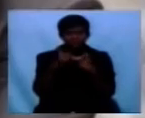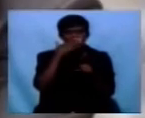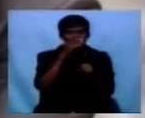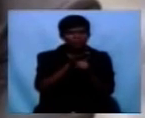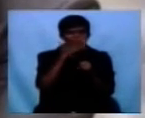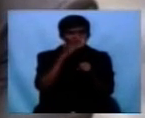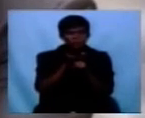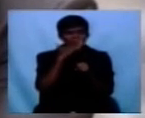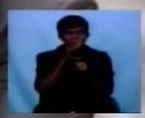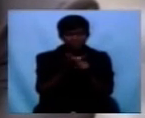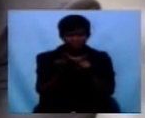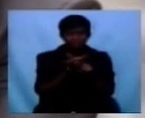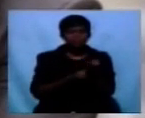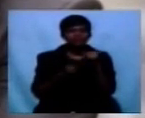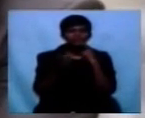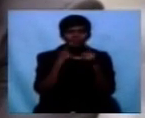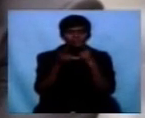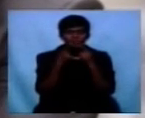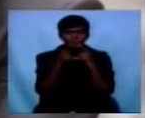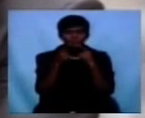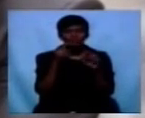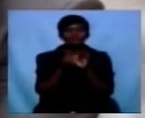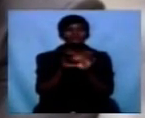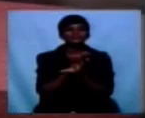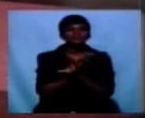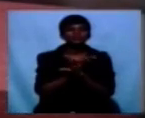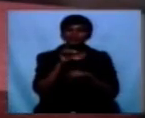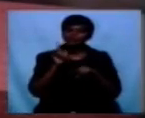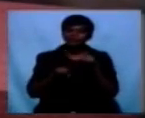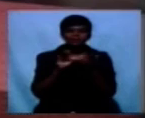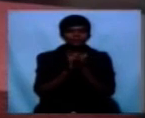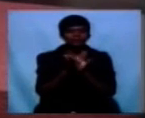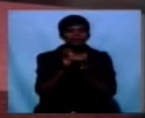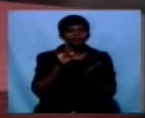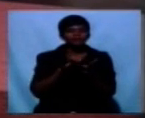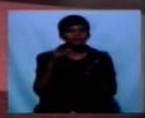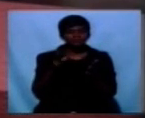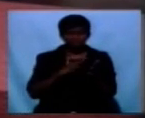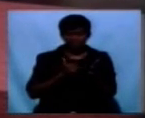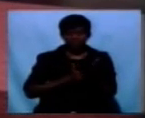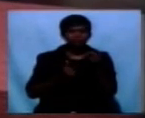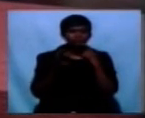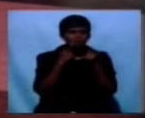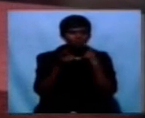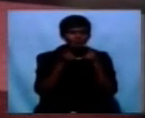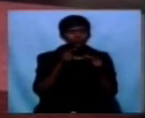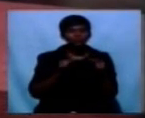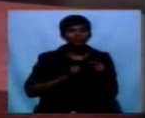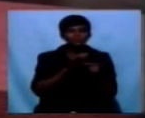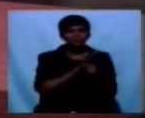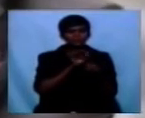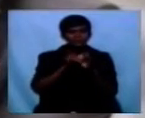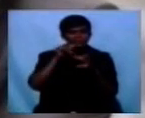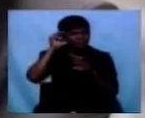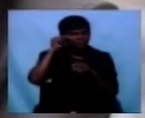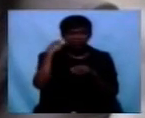even spoken to the staff in the our ministry. Projects in Zambia will no longer be the most expensive. I've even spoken to the staff in the ministry, those